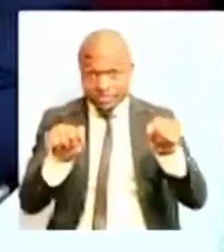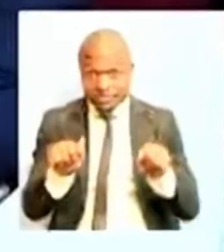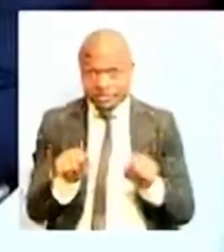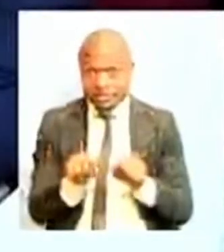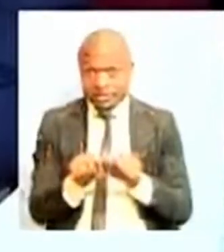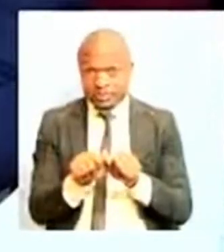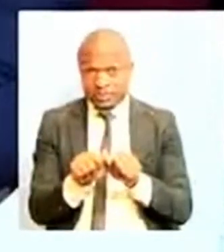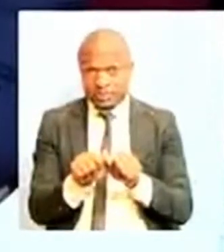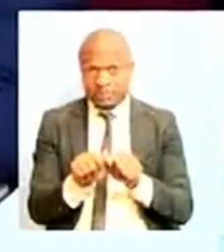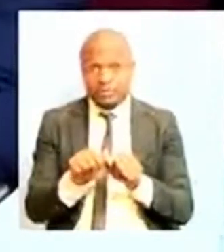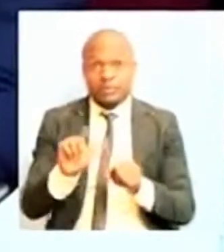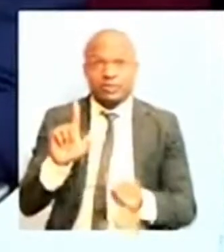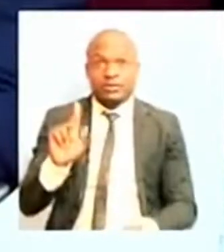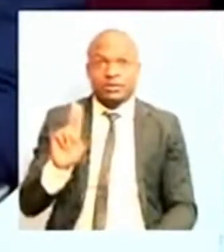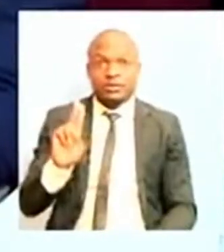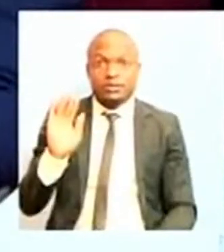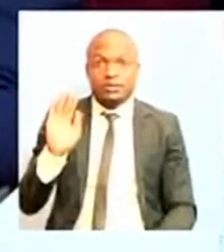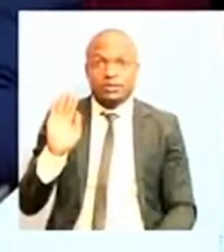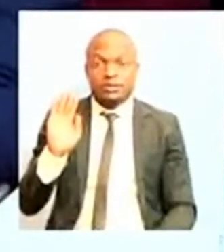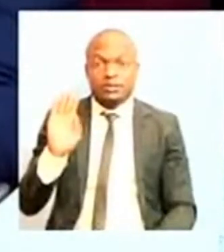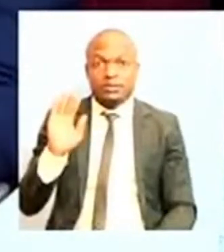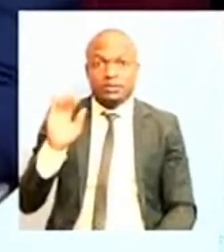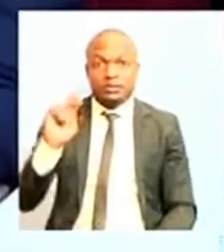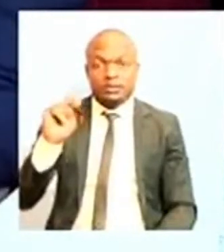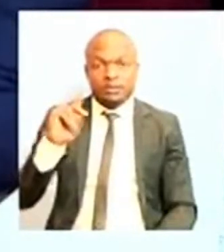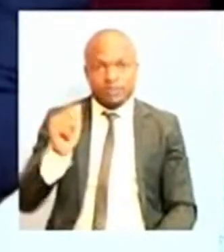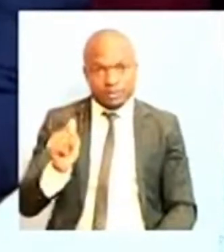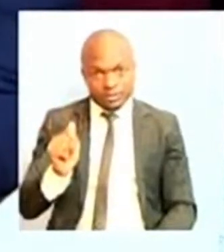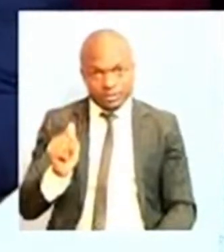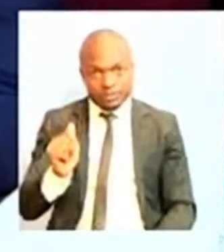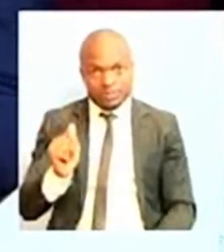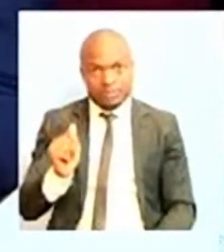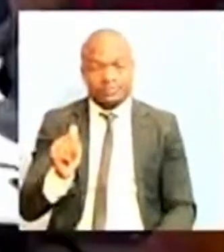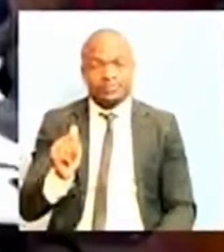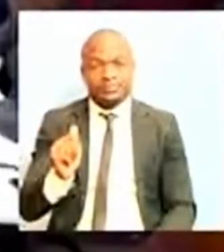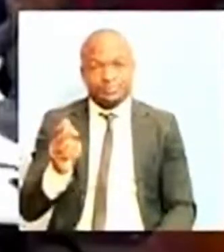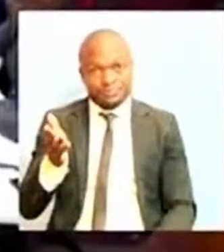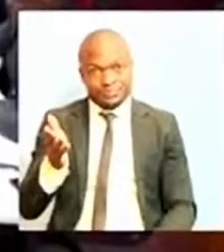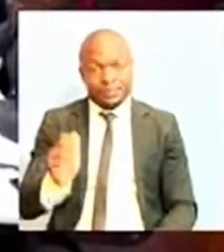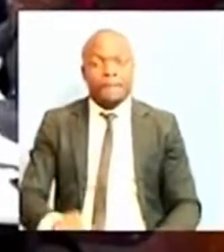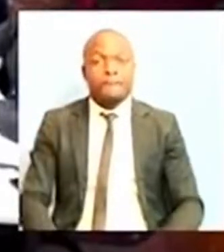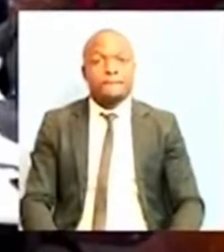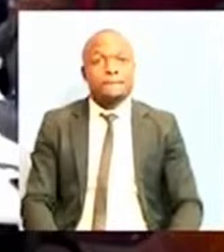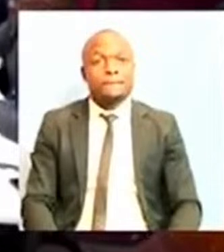is Luvinda Sinyani from the Planning and Research Department in the Office of the Auditor General. Thank you.